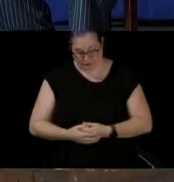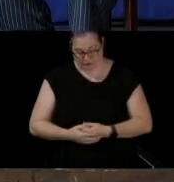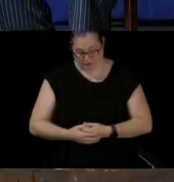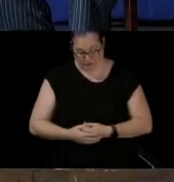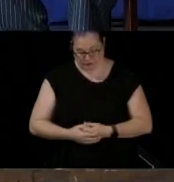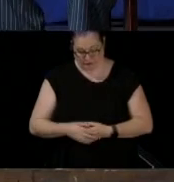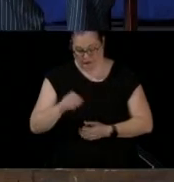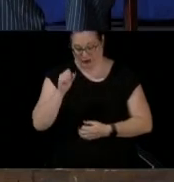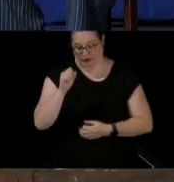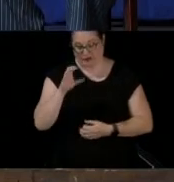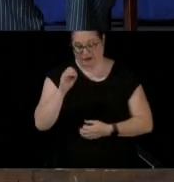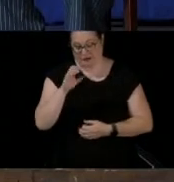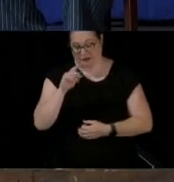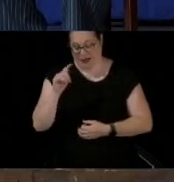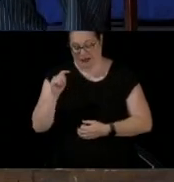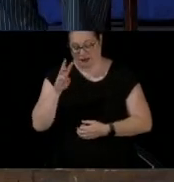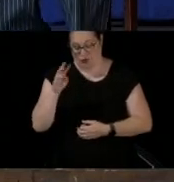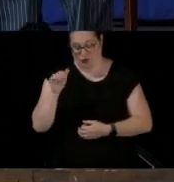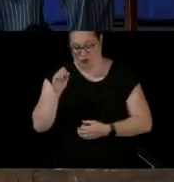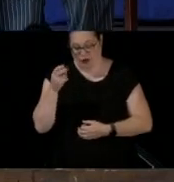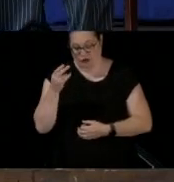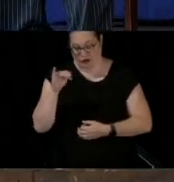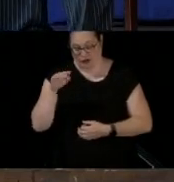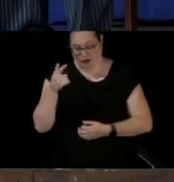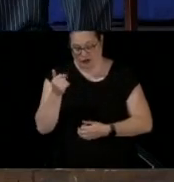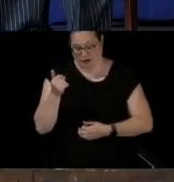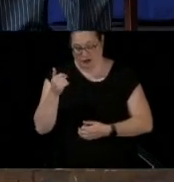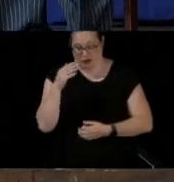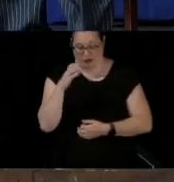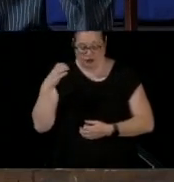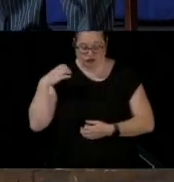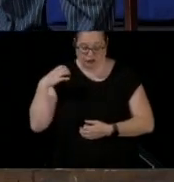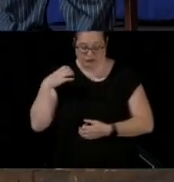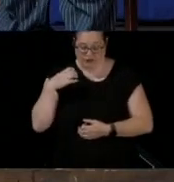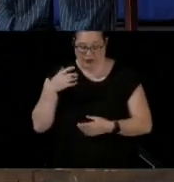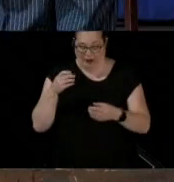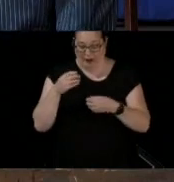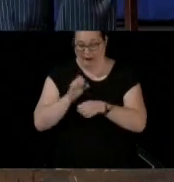Mr. Scott Washington, Chief Operating Officer.